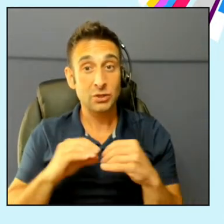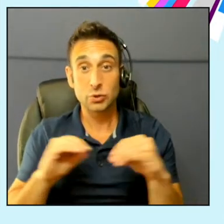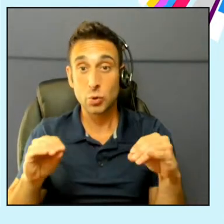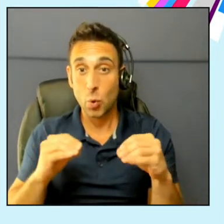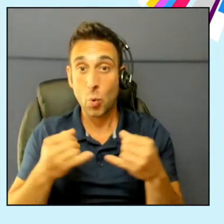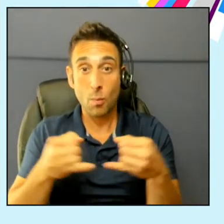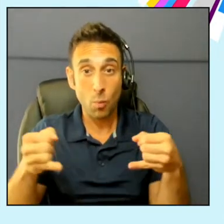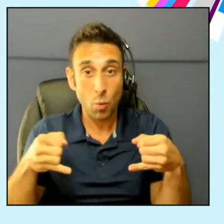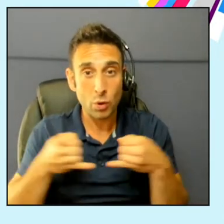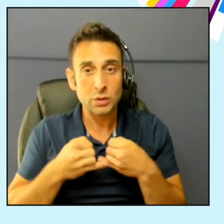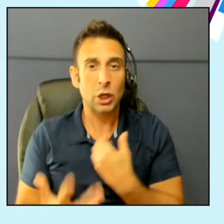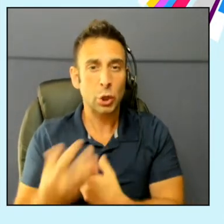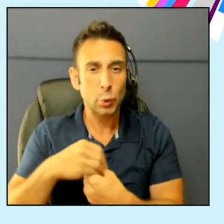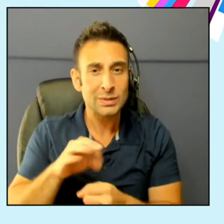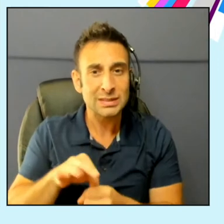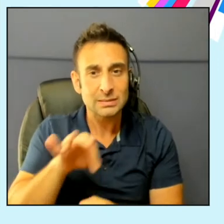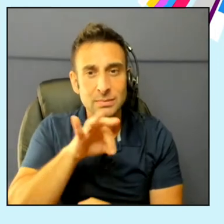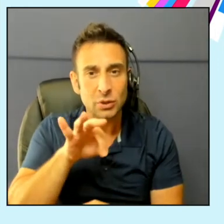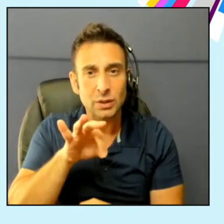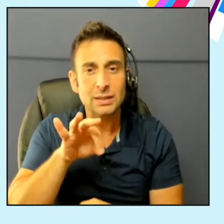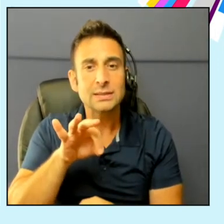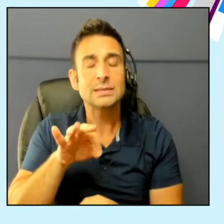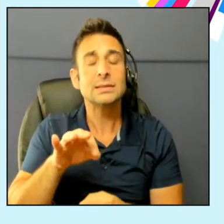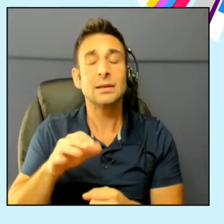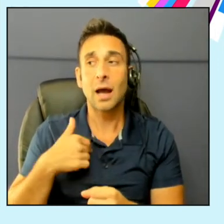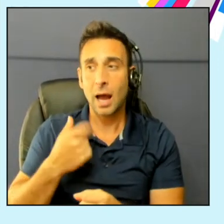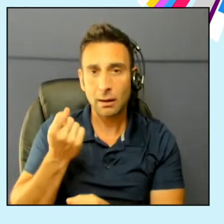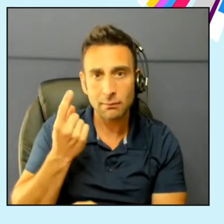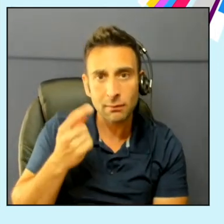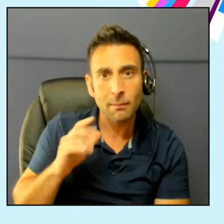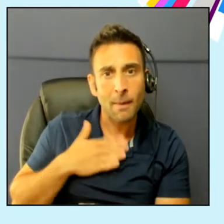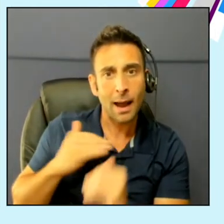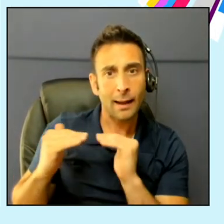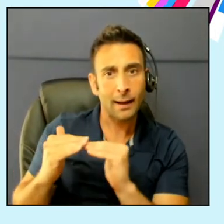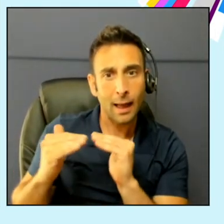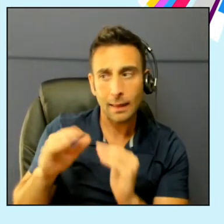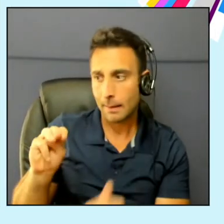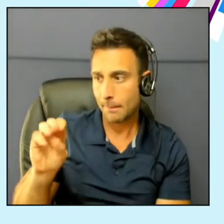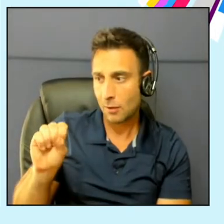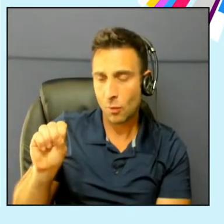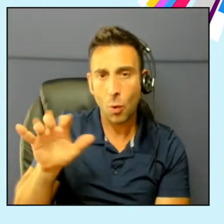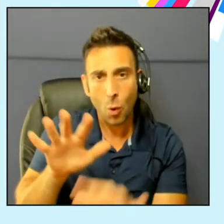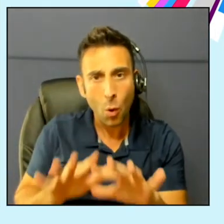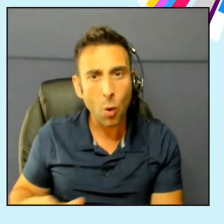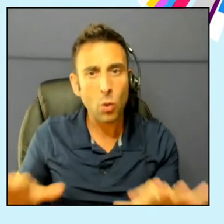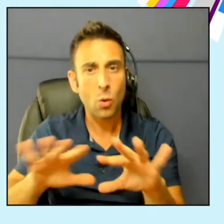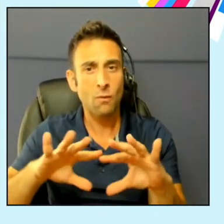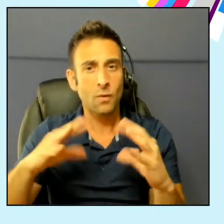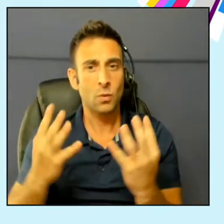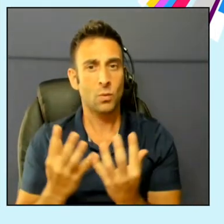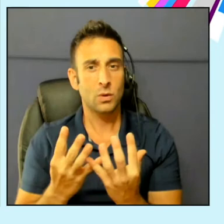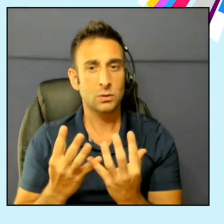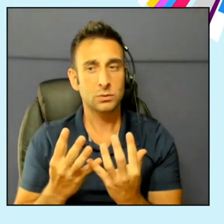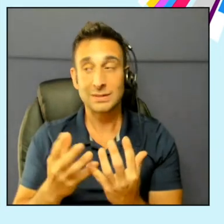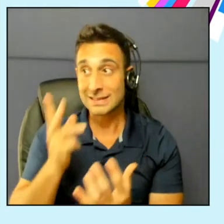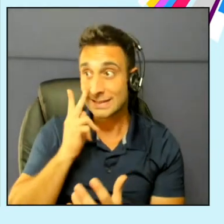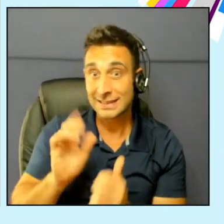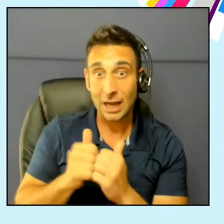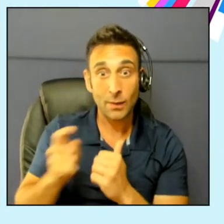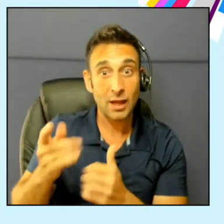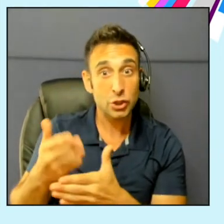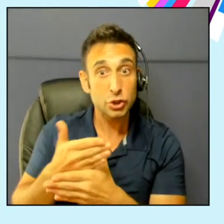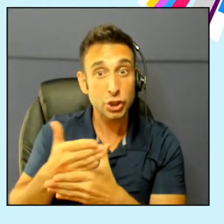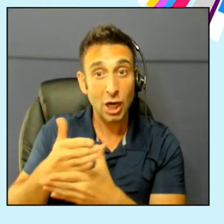I have experienced at Microsoft with my colleagues across the world, and seeing how they share their pride both internally